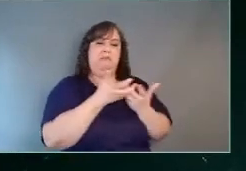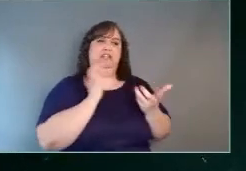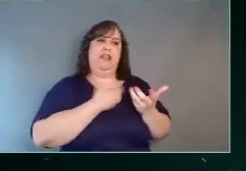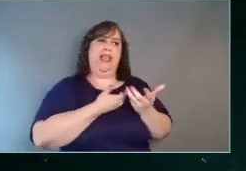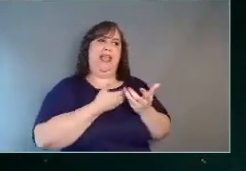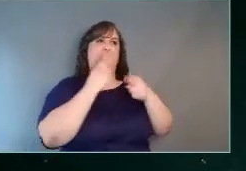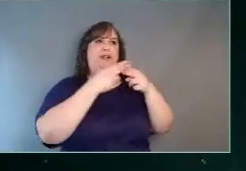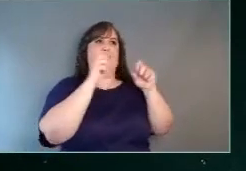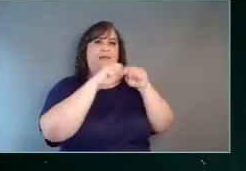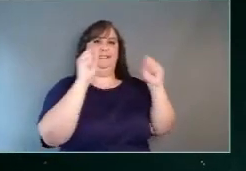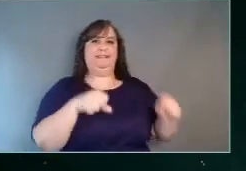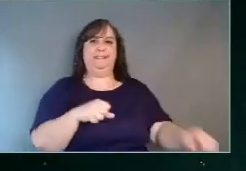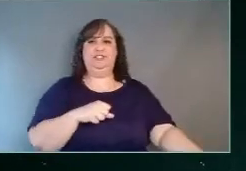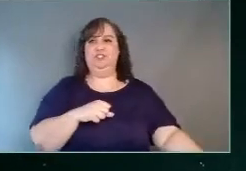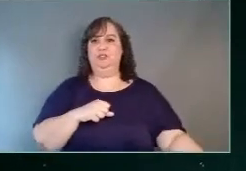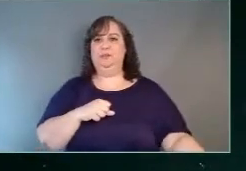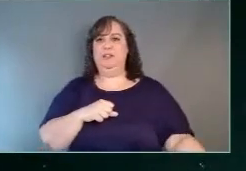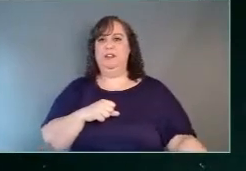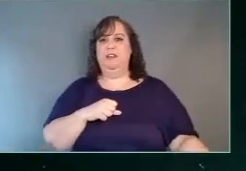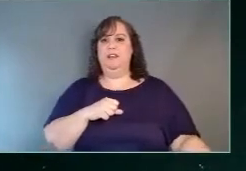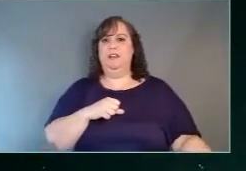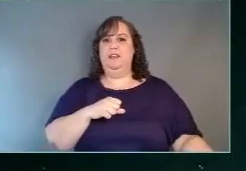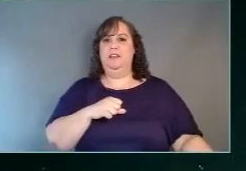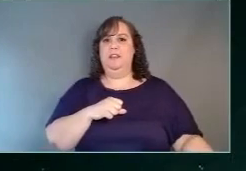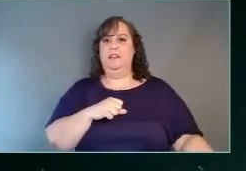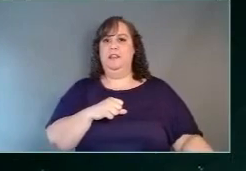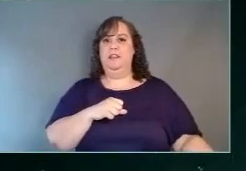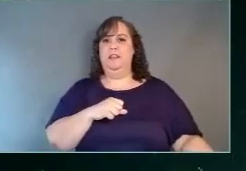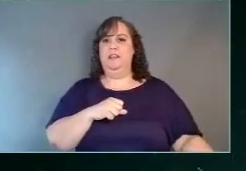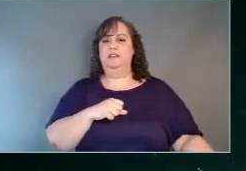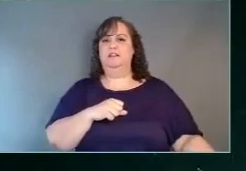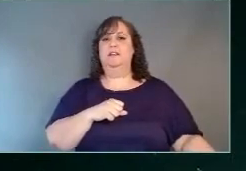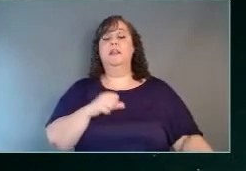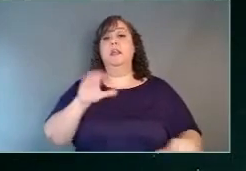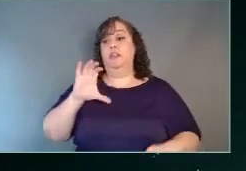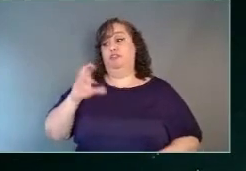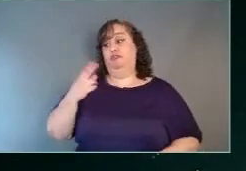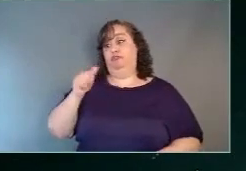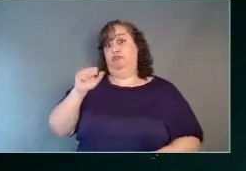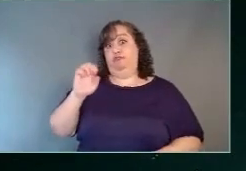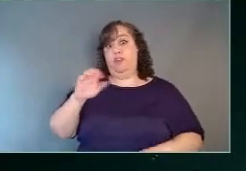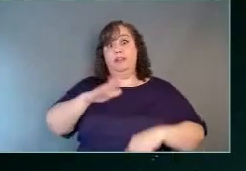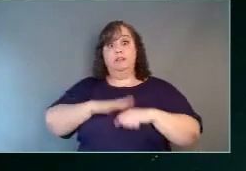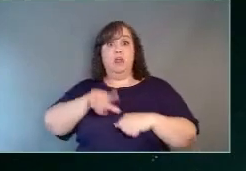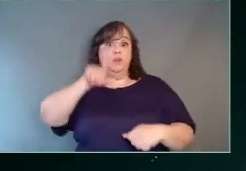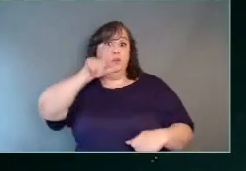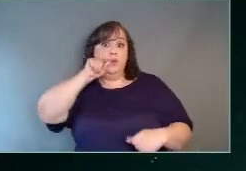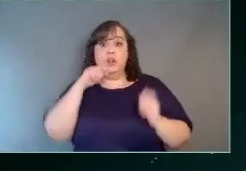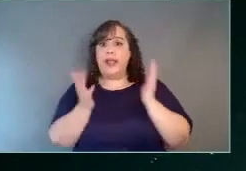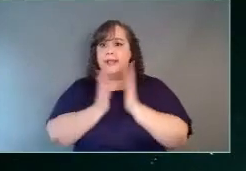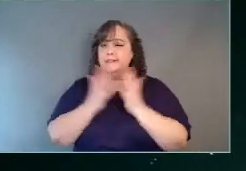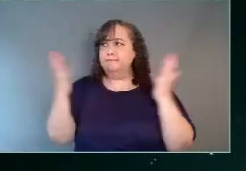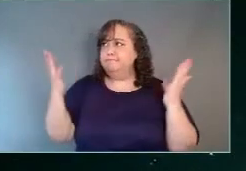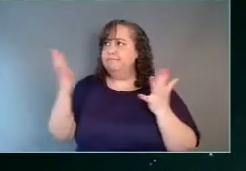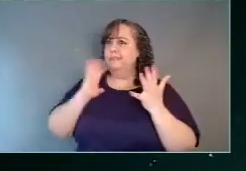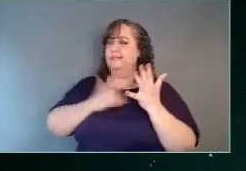Twitter asked, what are our planetary defenses against asteroids? Danny, would you like to talk about that